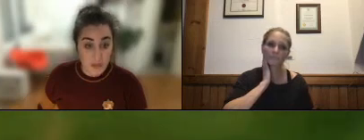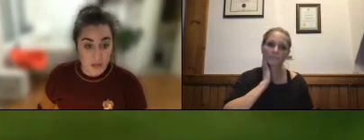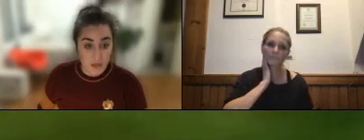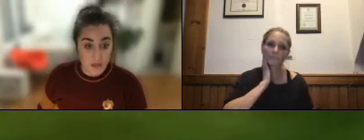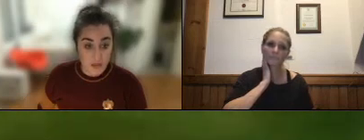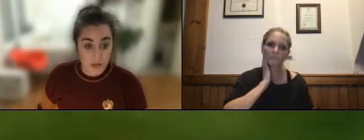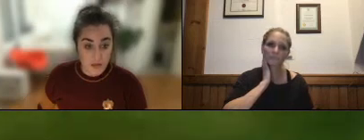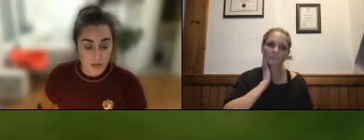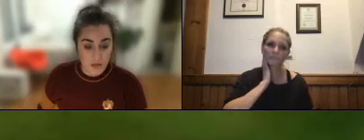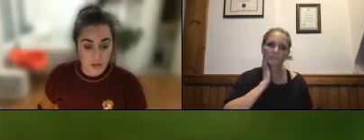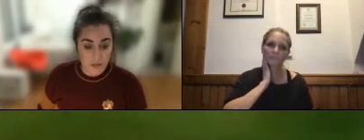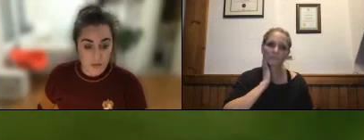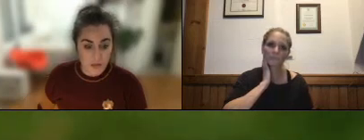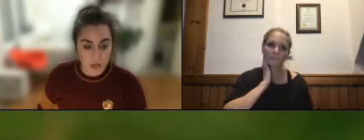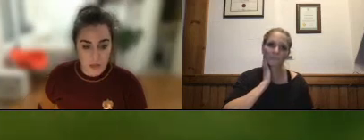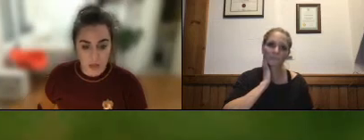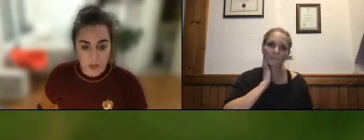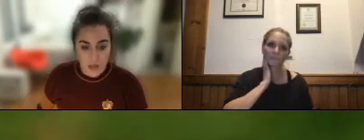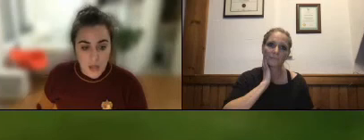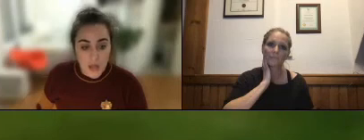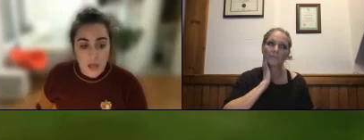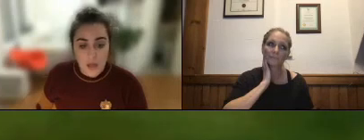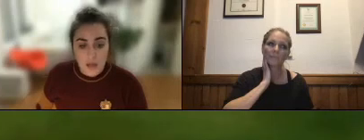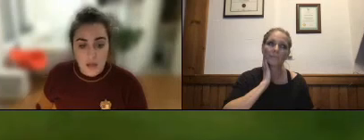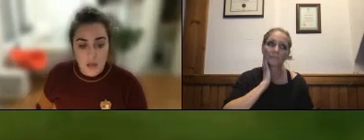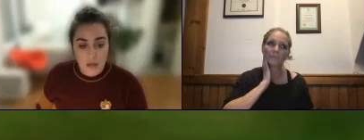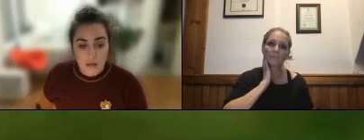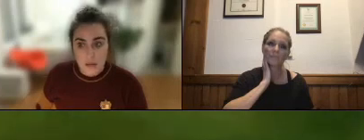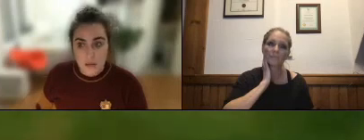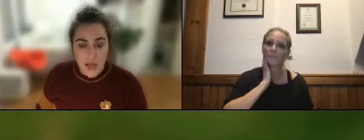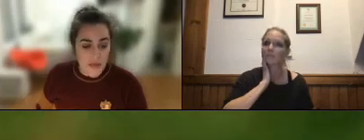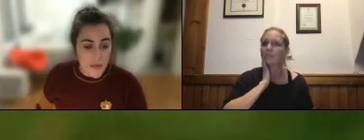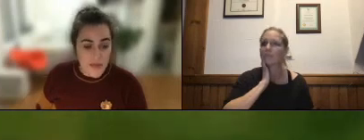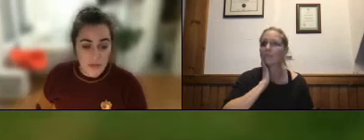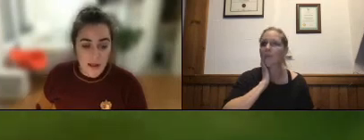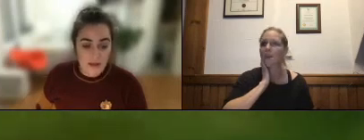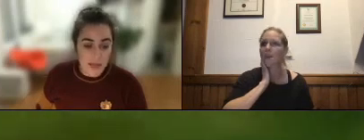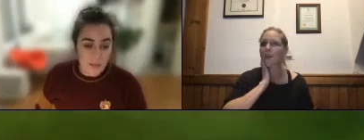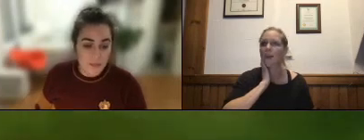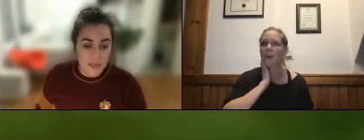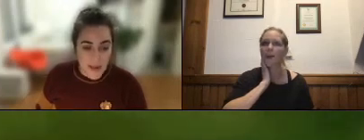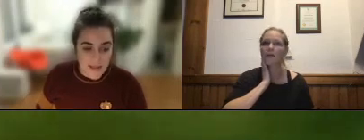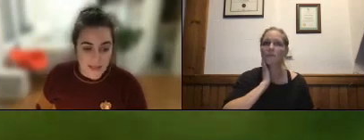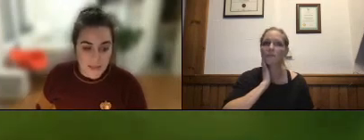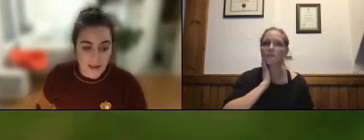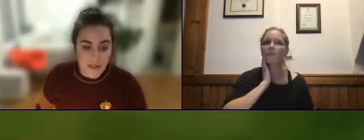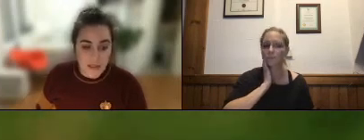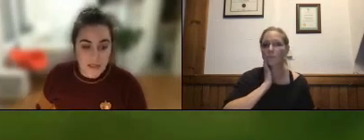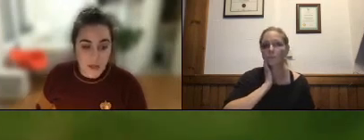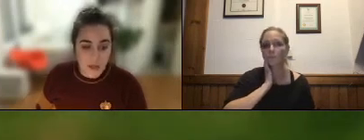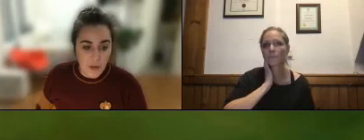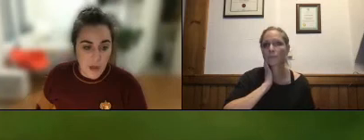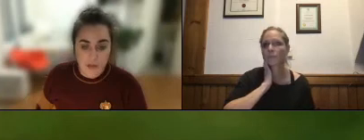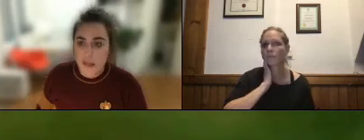around clinical trials or COVID rates, but Jody, if you I think it's around somatic